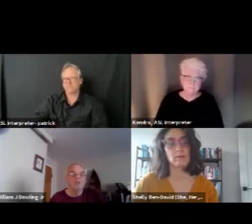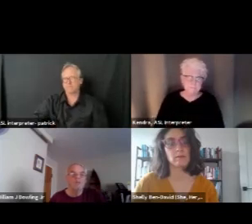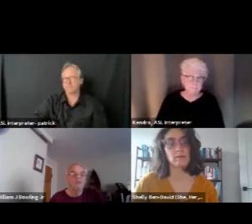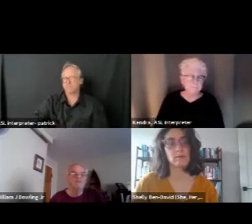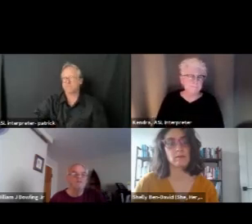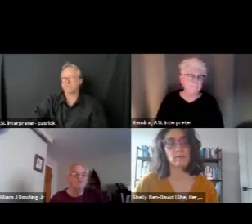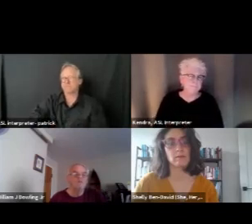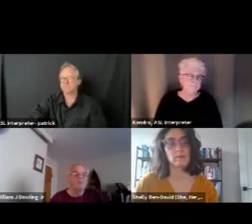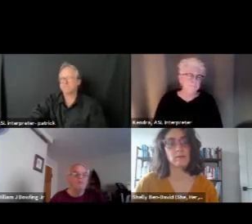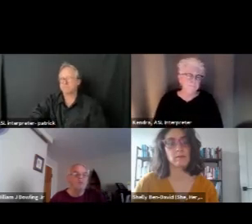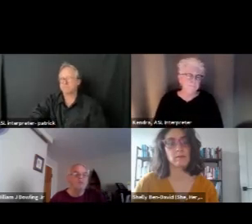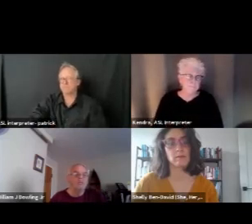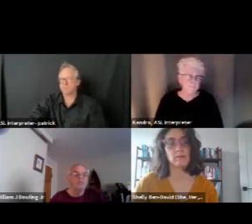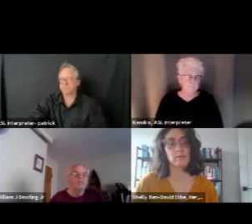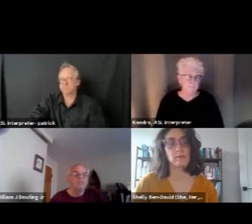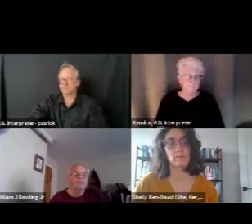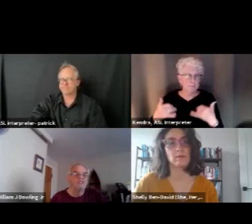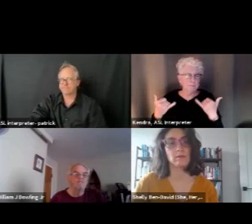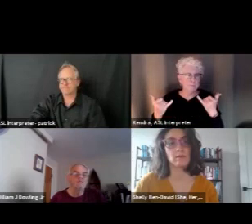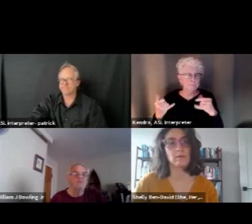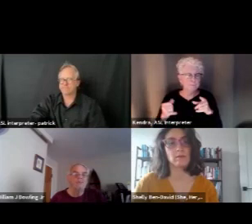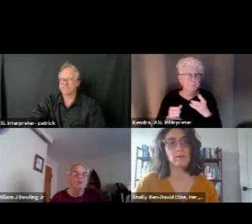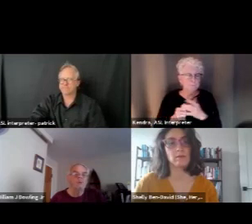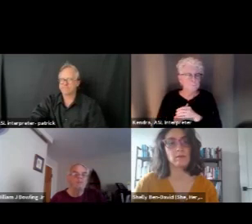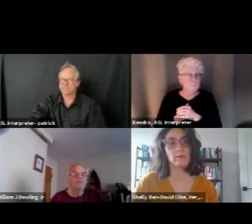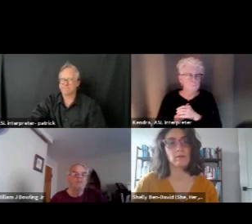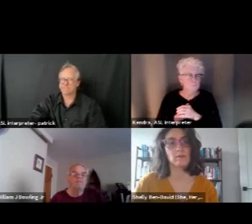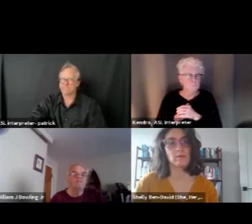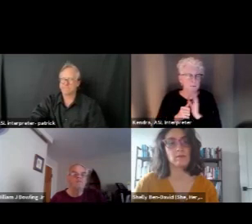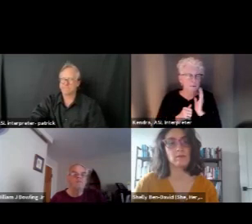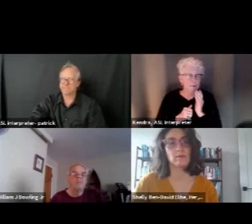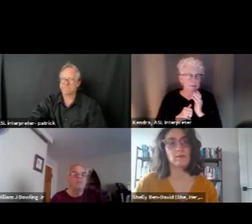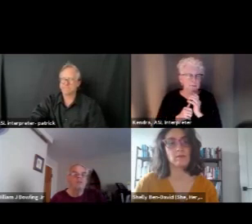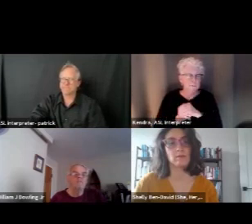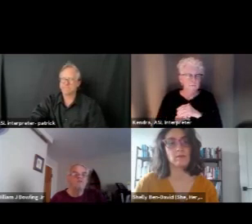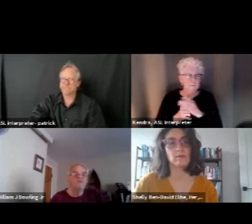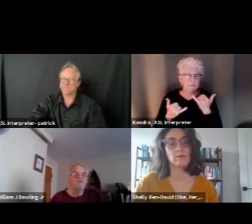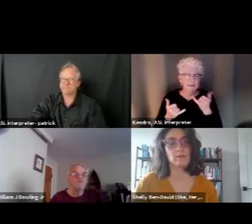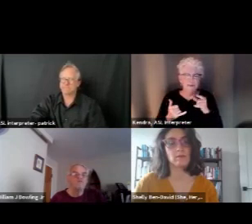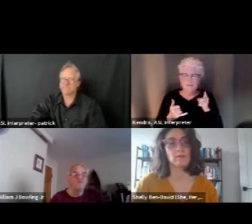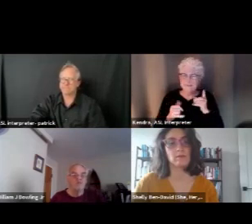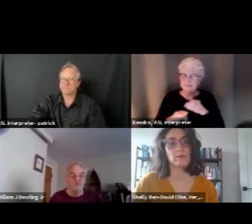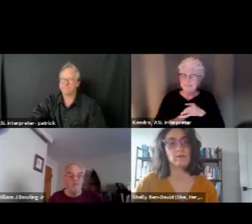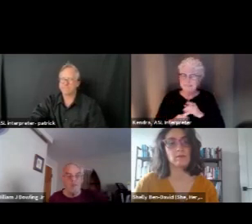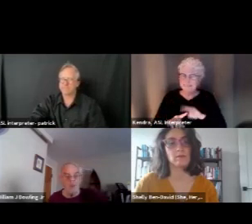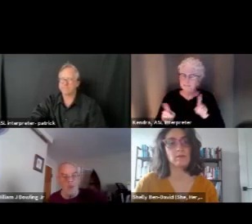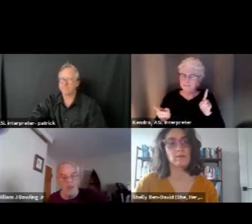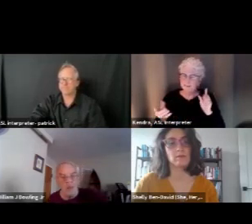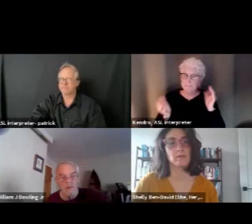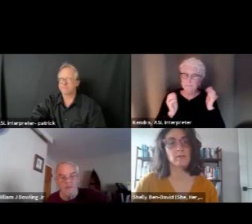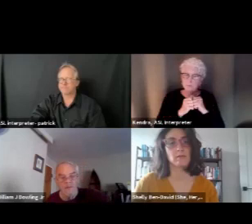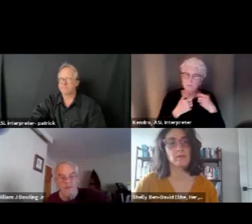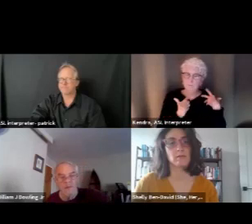So now you might be asking yourself, so if there are these similarities, how is post-traumatic growth different from recovery? And you